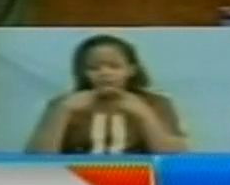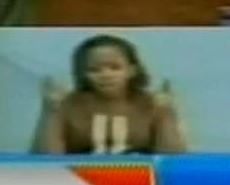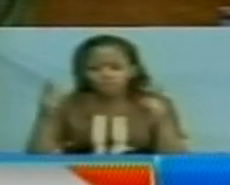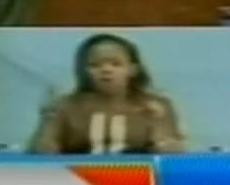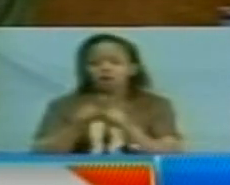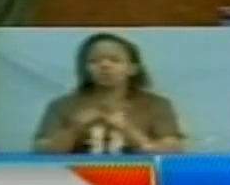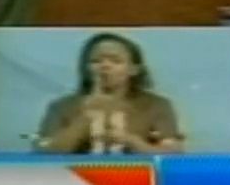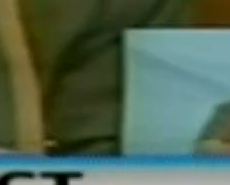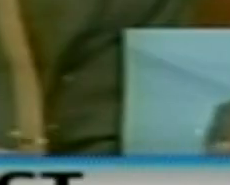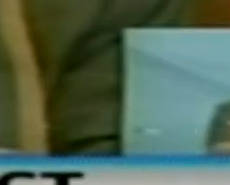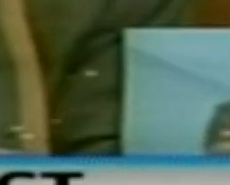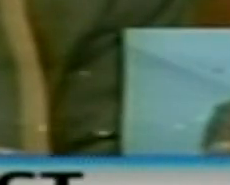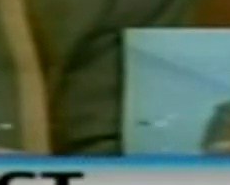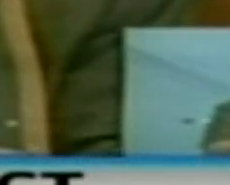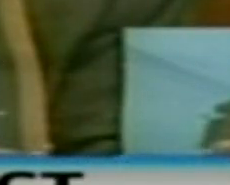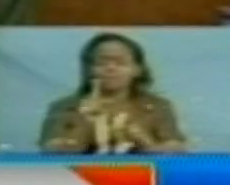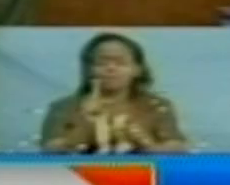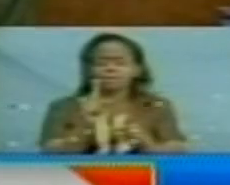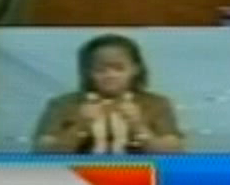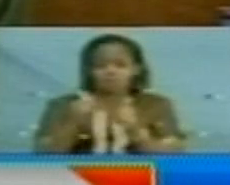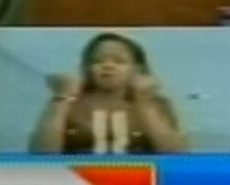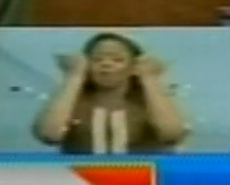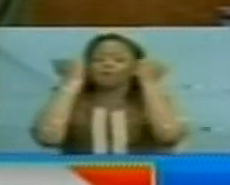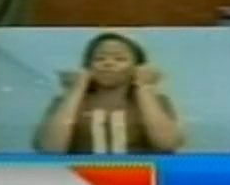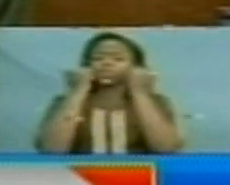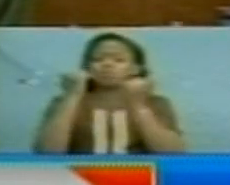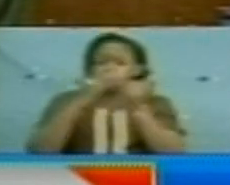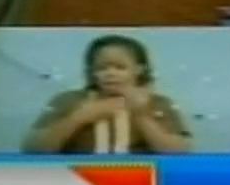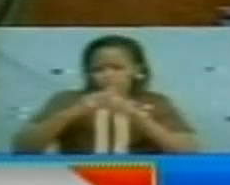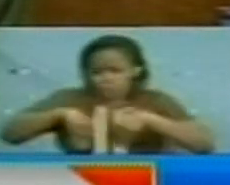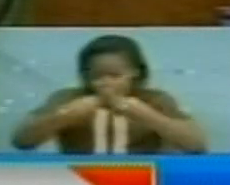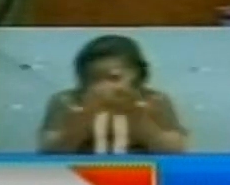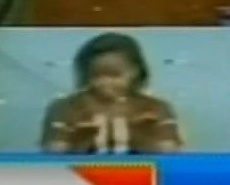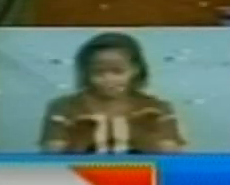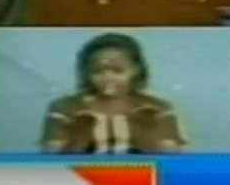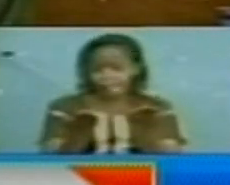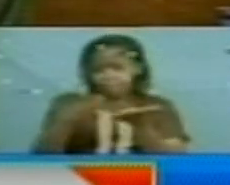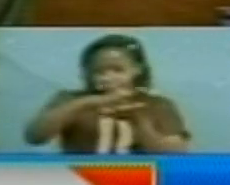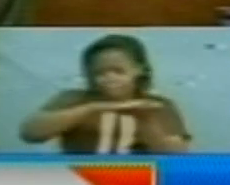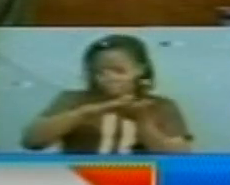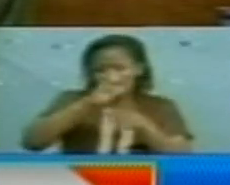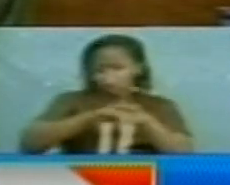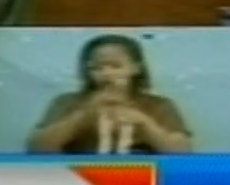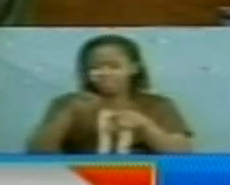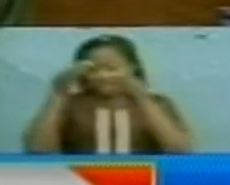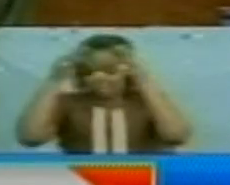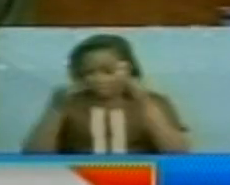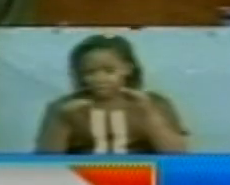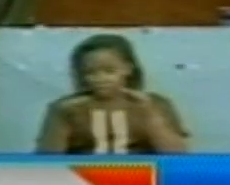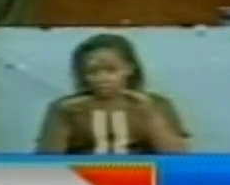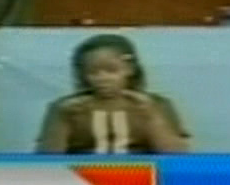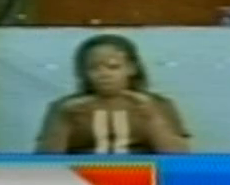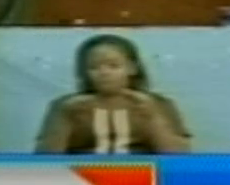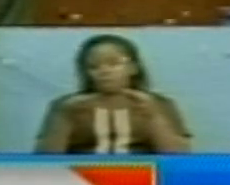reliefs that this honorable court ought to grant Based on the above determinations,